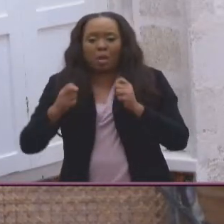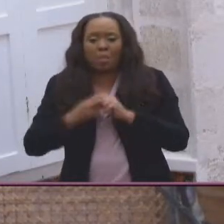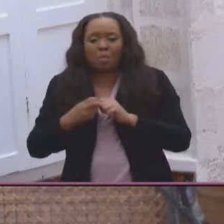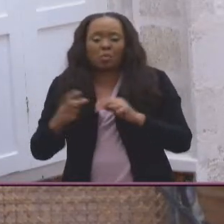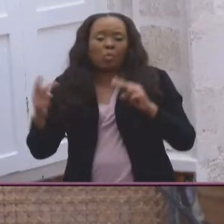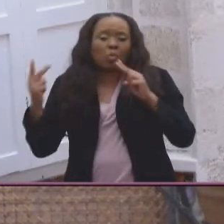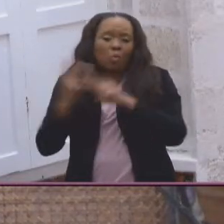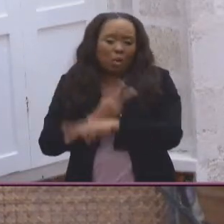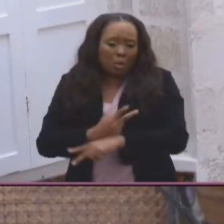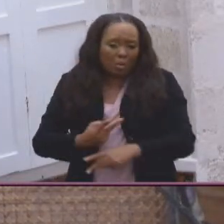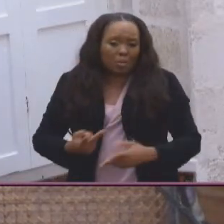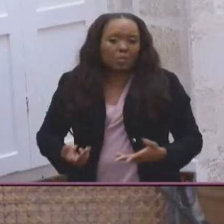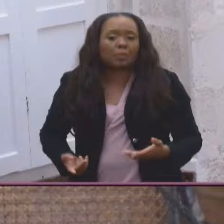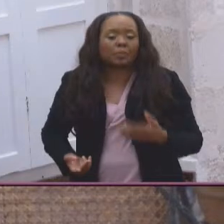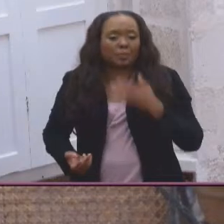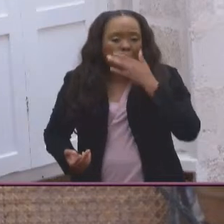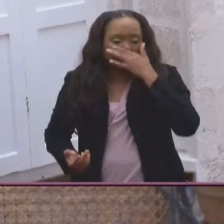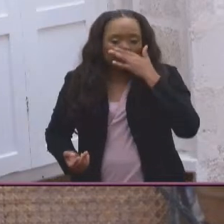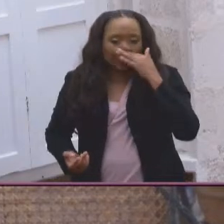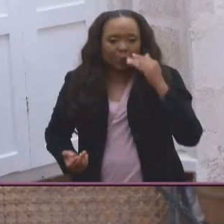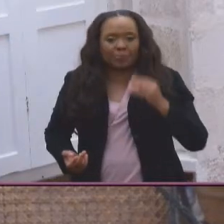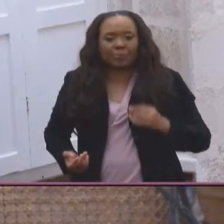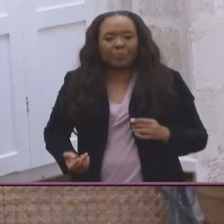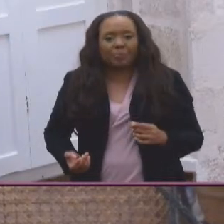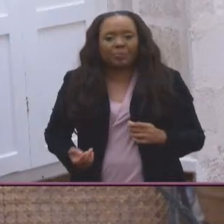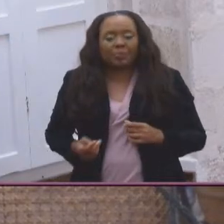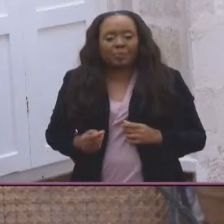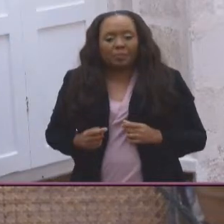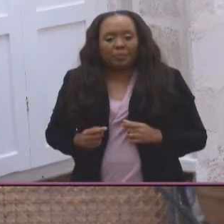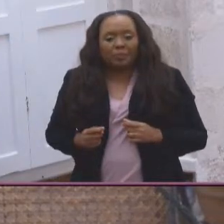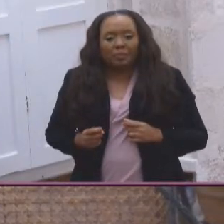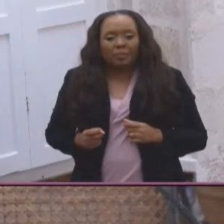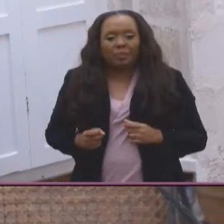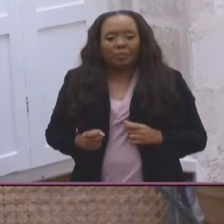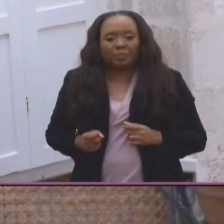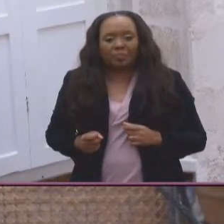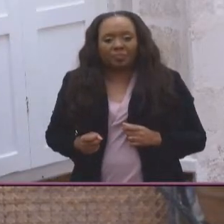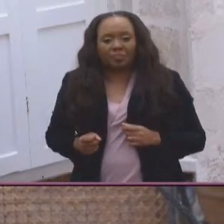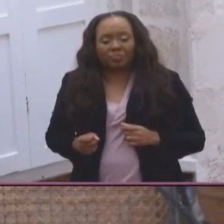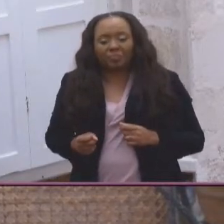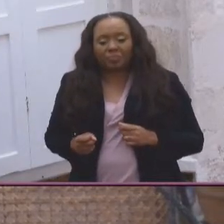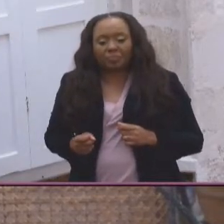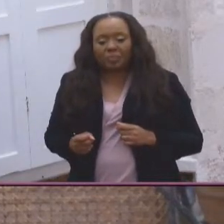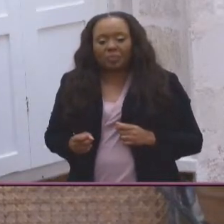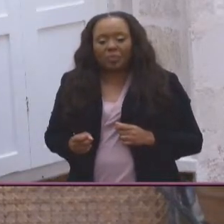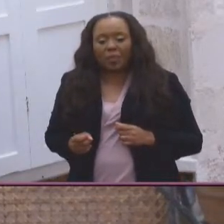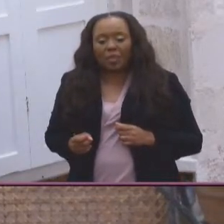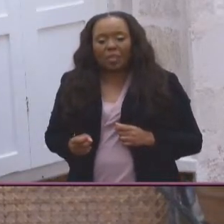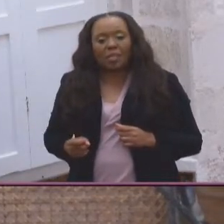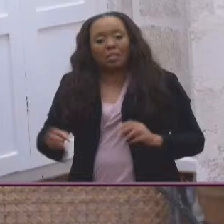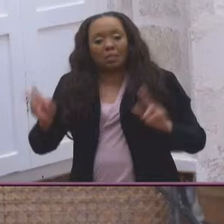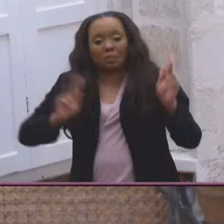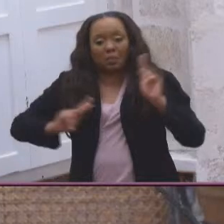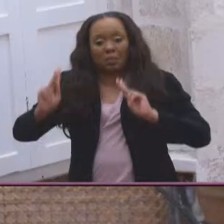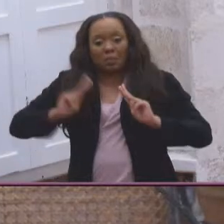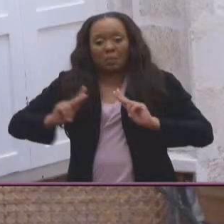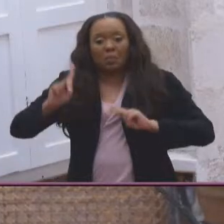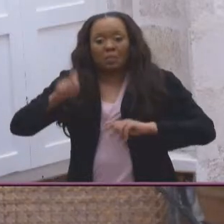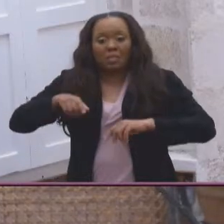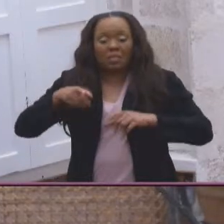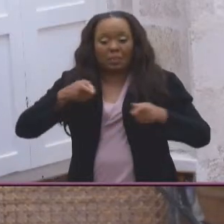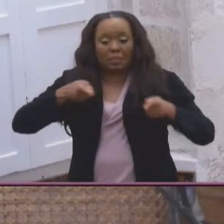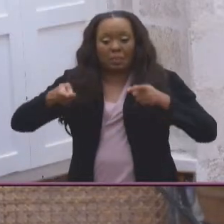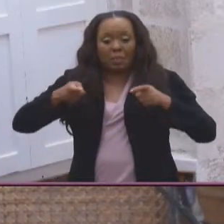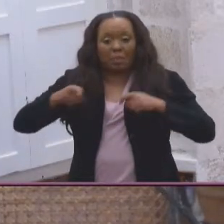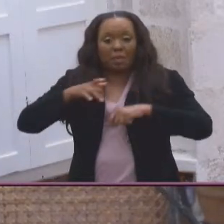then dealing with it when it has come to a very difficult stage in order to manage. These are things which need